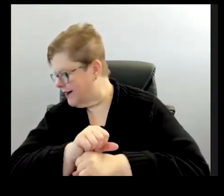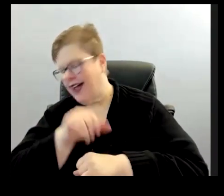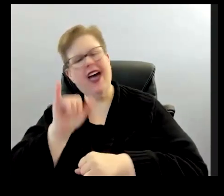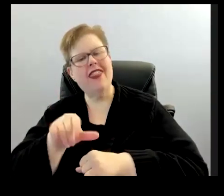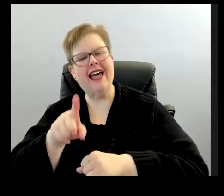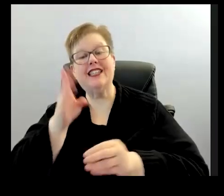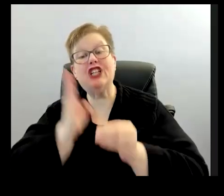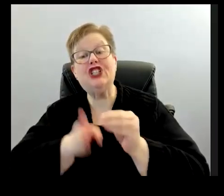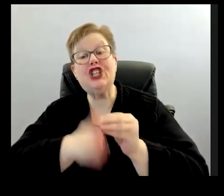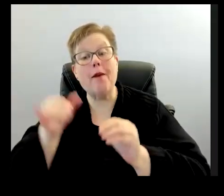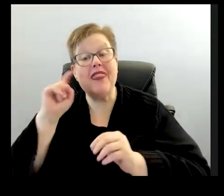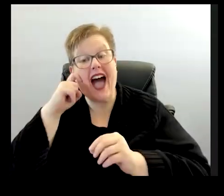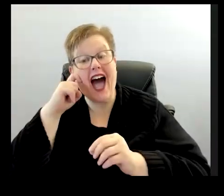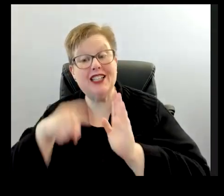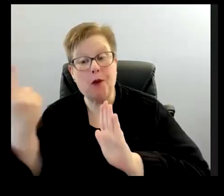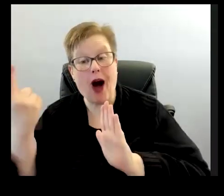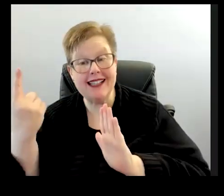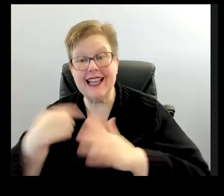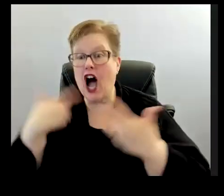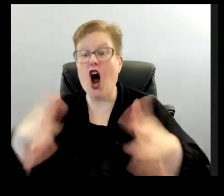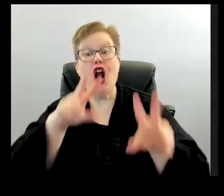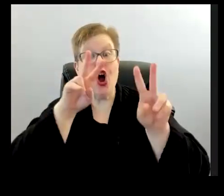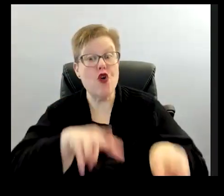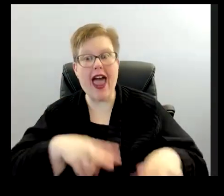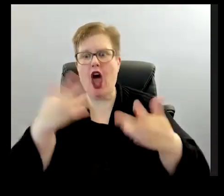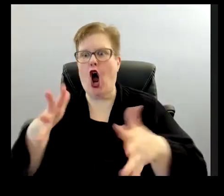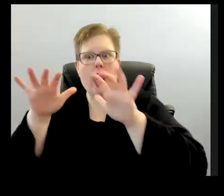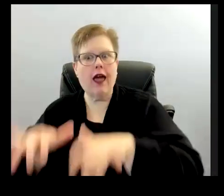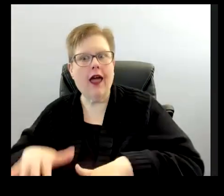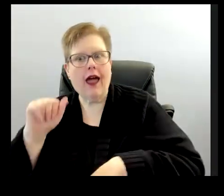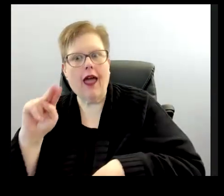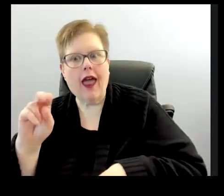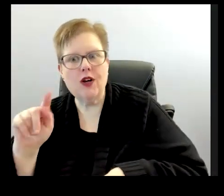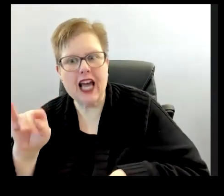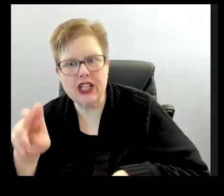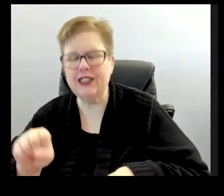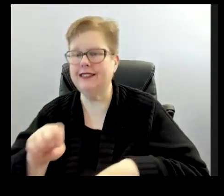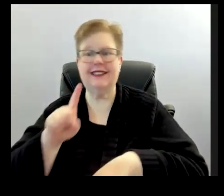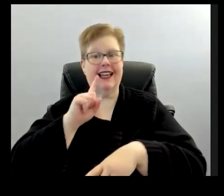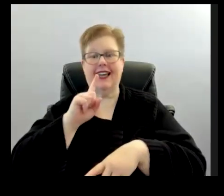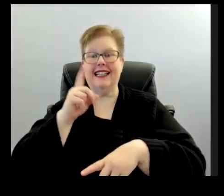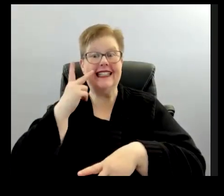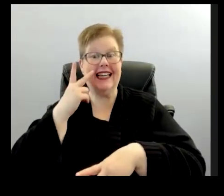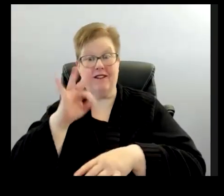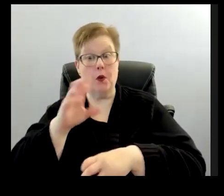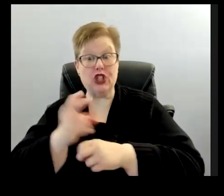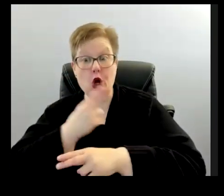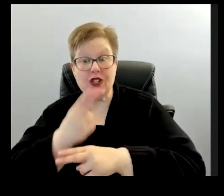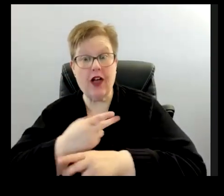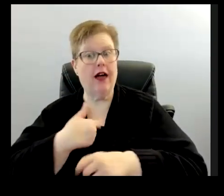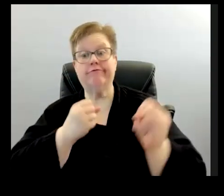onions once, right? I already read this and annotated this. I already decided if it was useful or not. I put